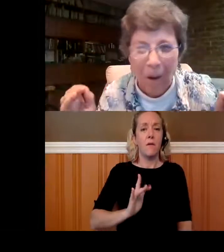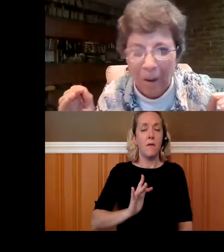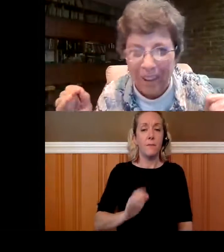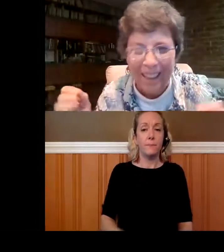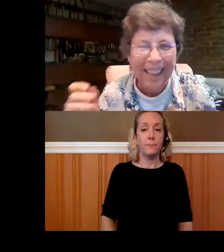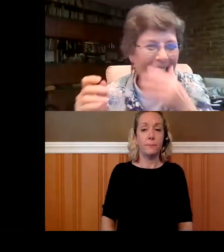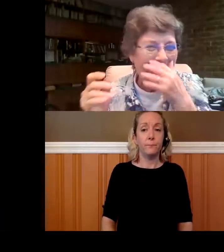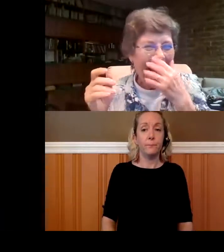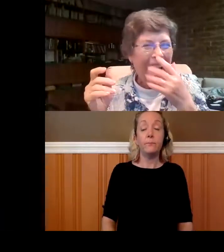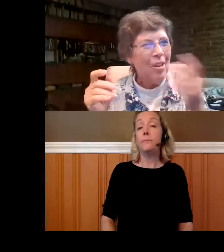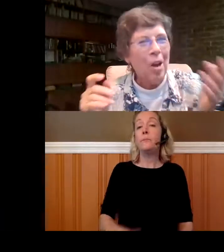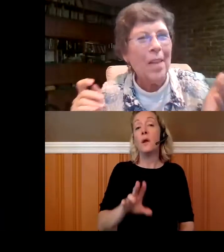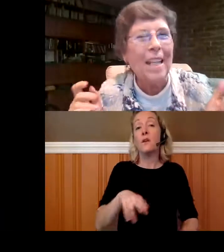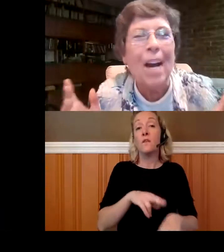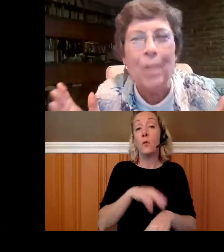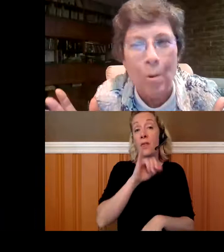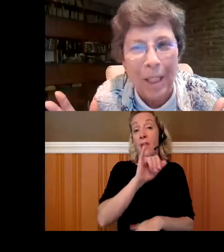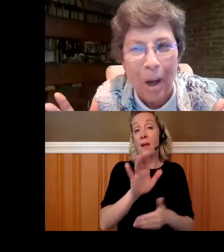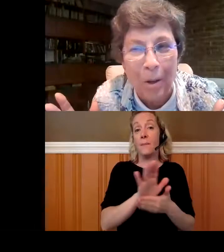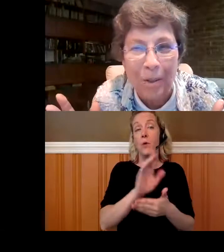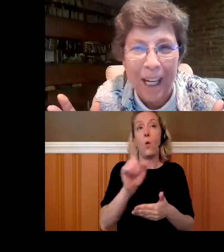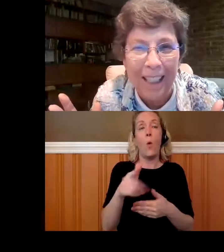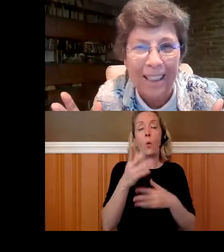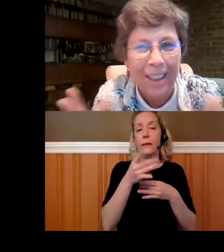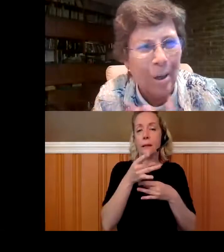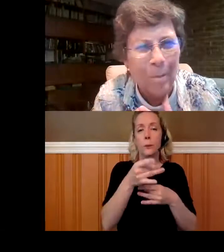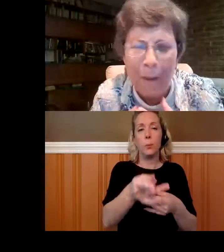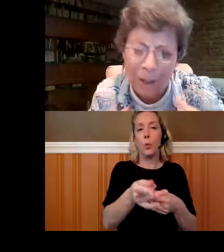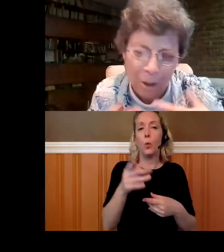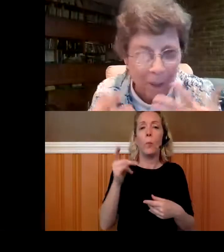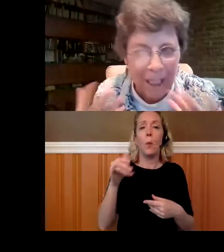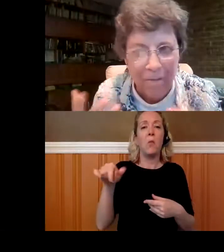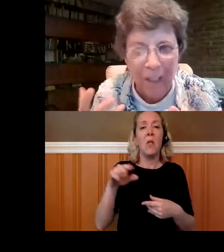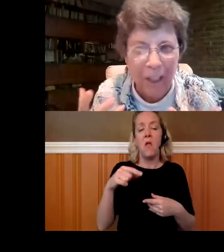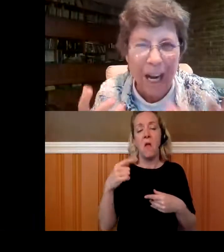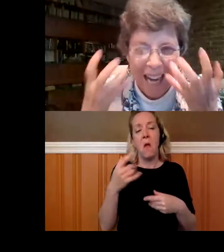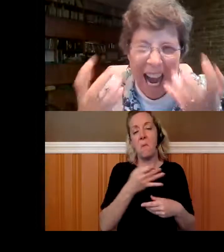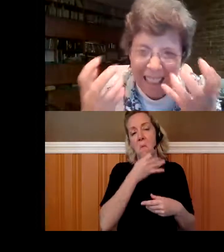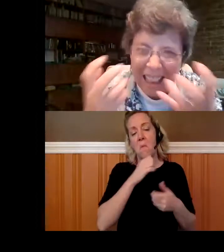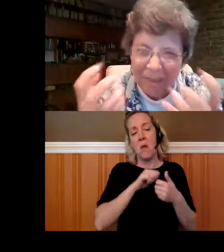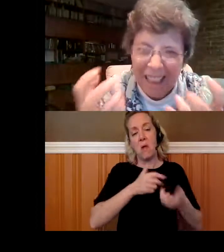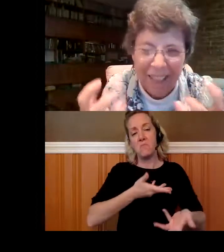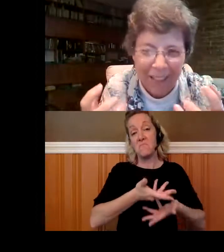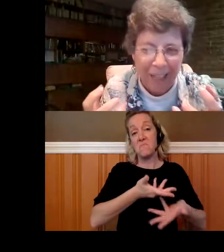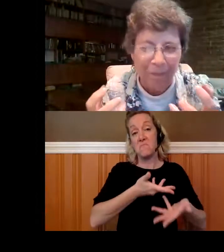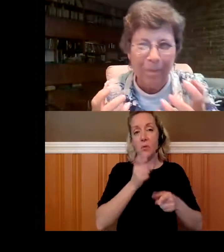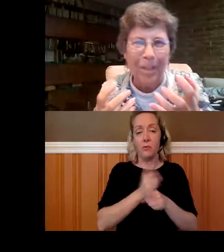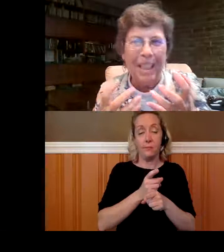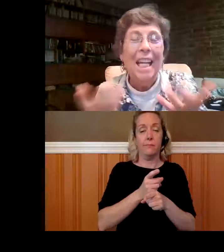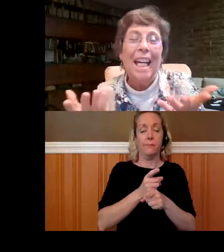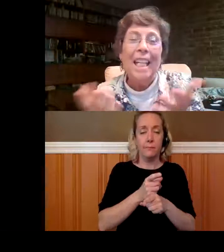how it always goes, right? The public always can figure out how to communicate with a deafblind person. Any other actions that you